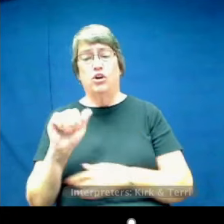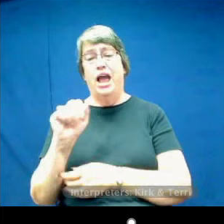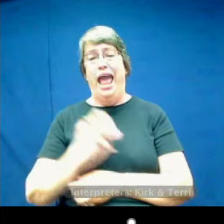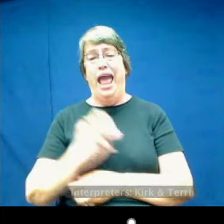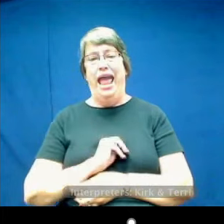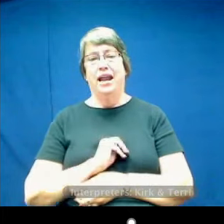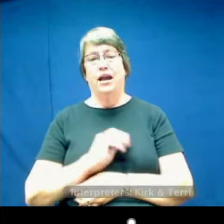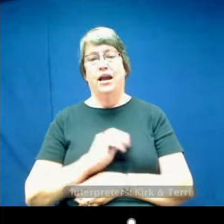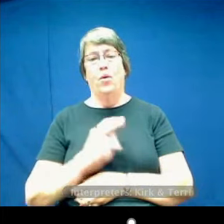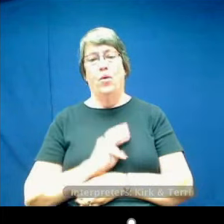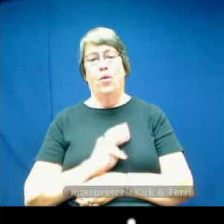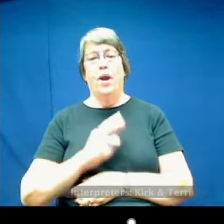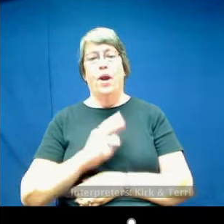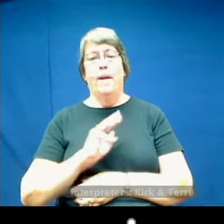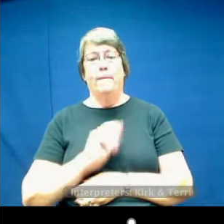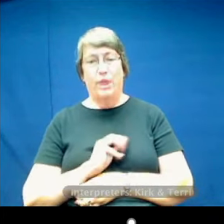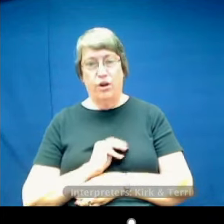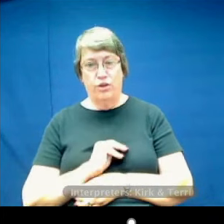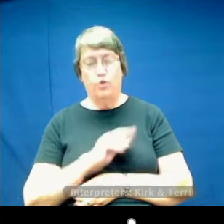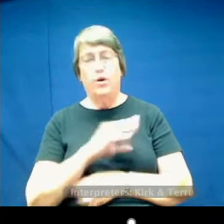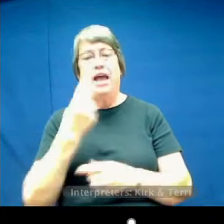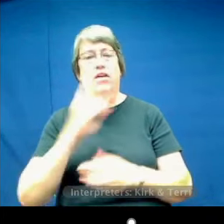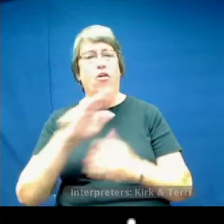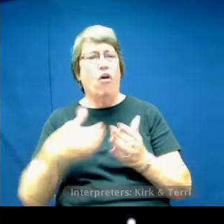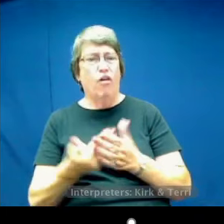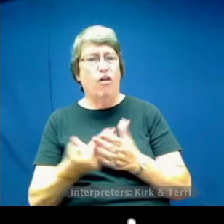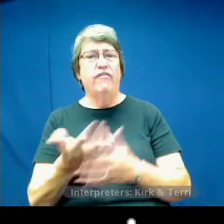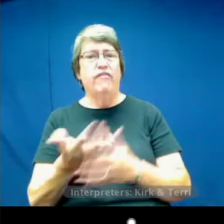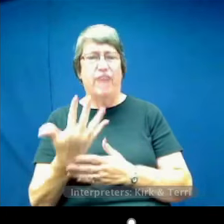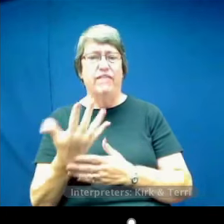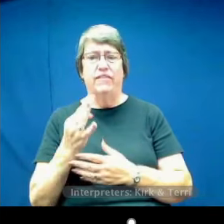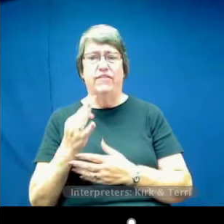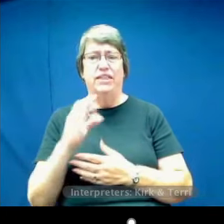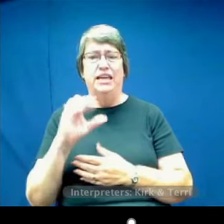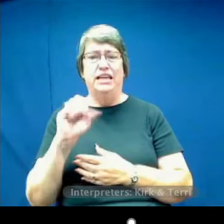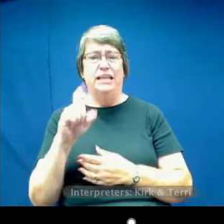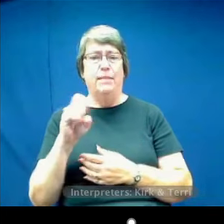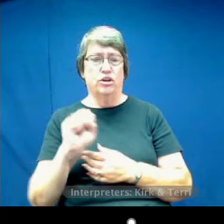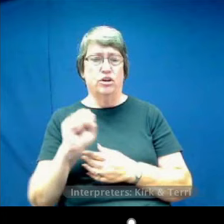Johnson for all their support in all 5 of these seminars.